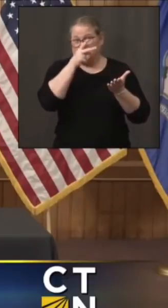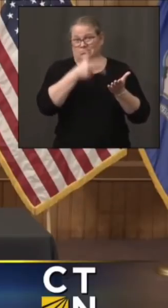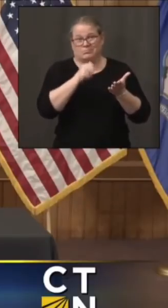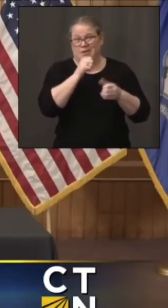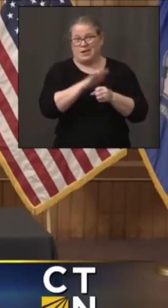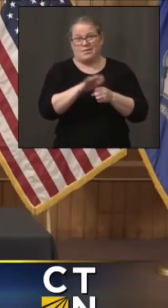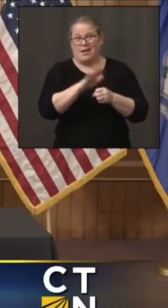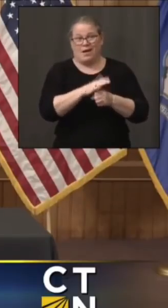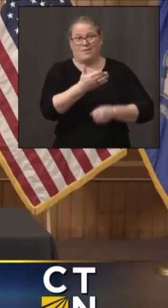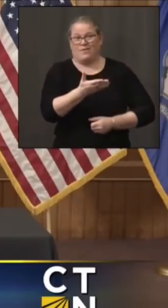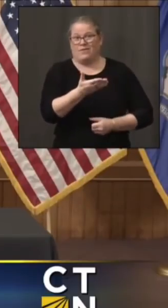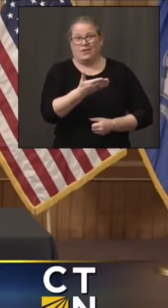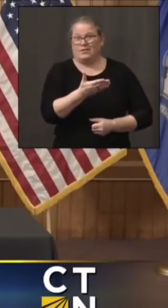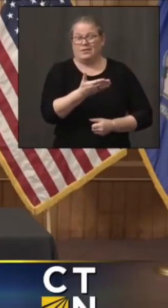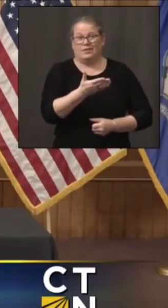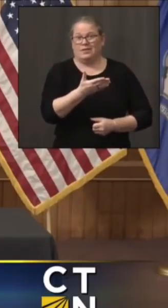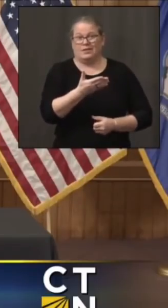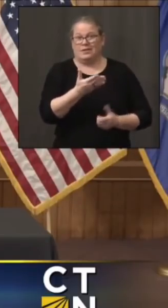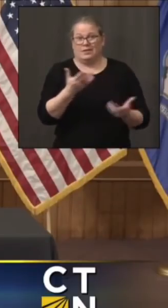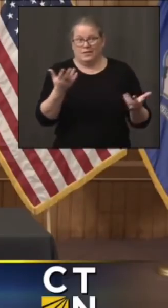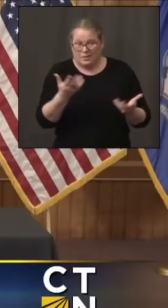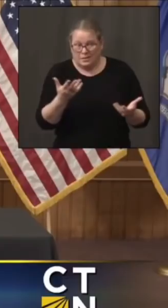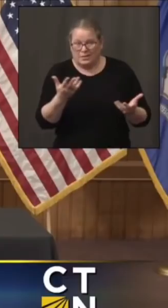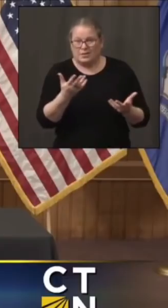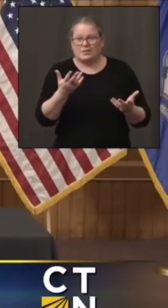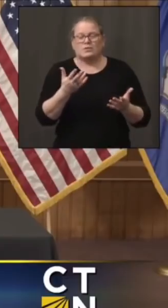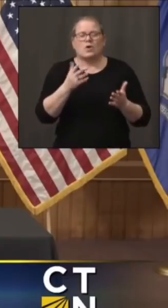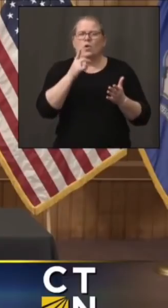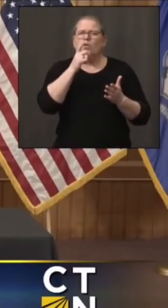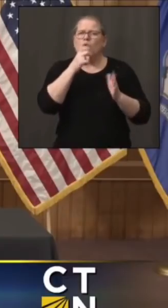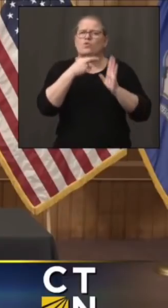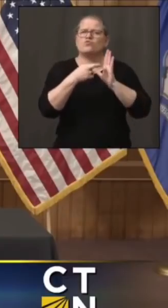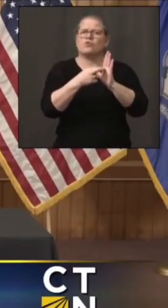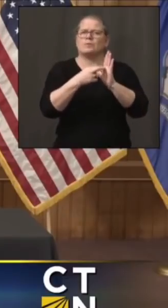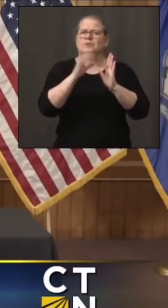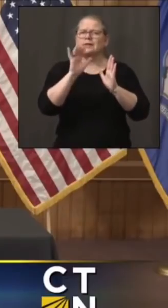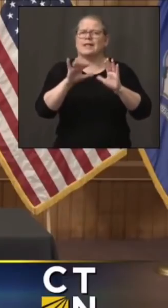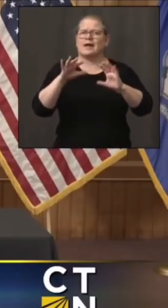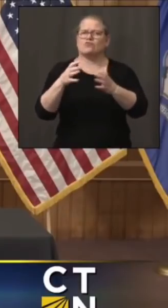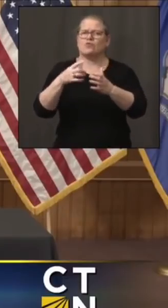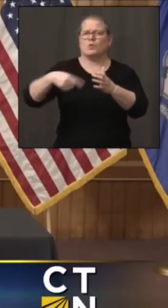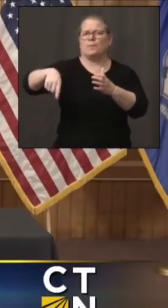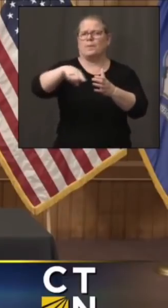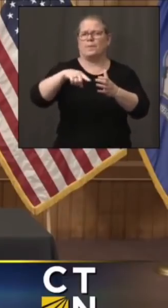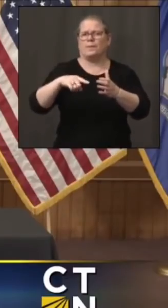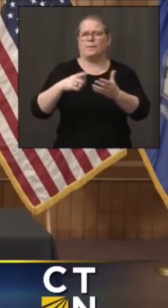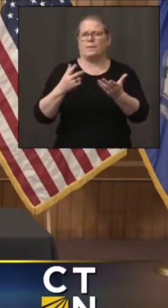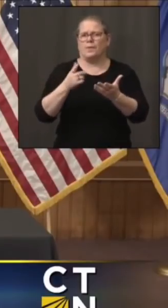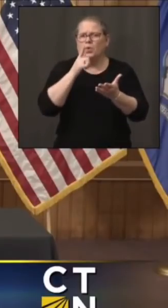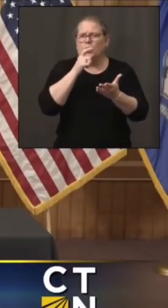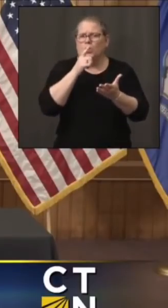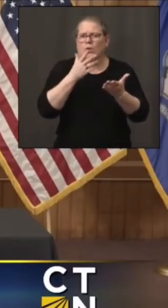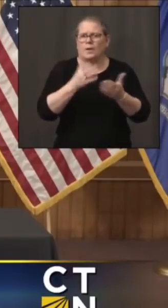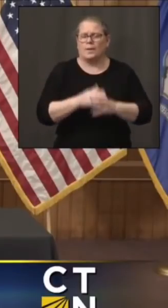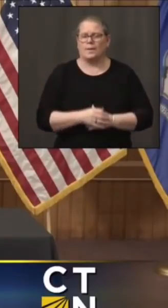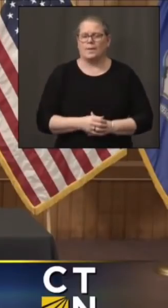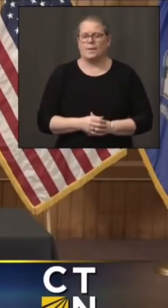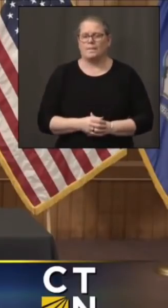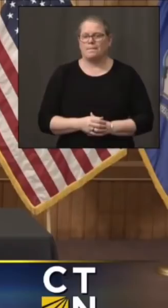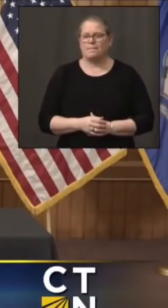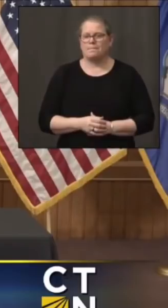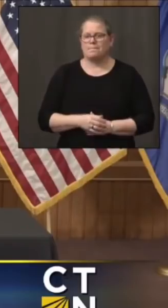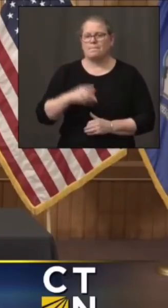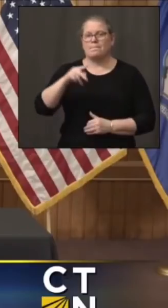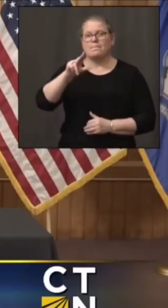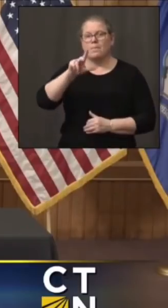Who do you think, or who would you say represents that that interest on that subcommittee? I would say